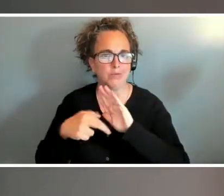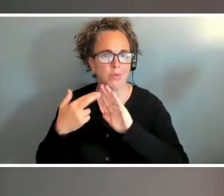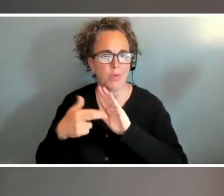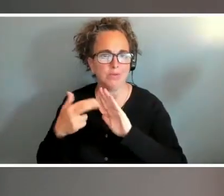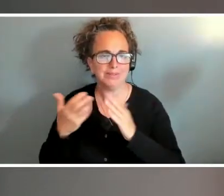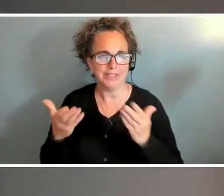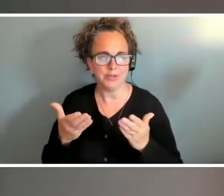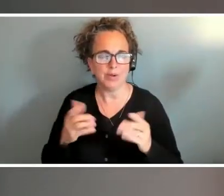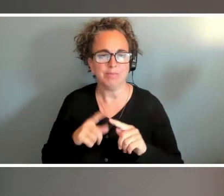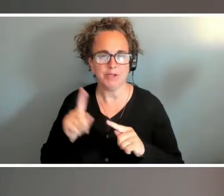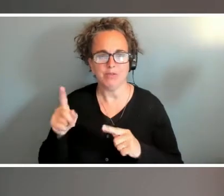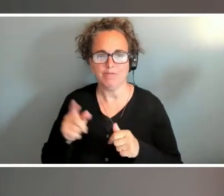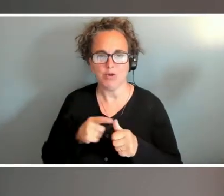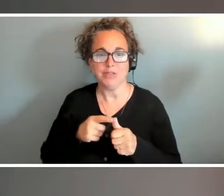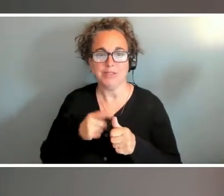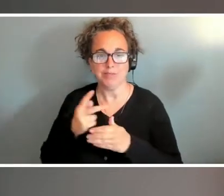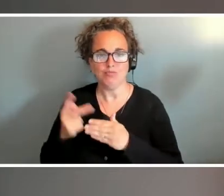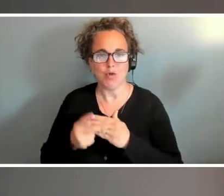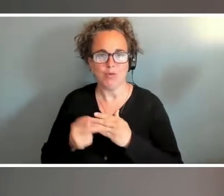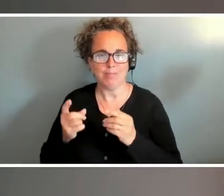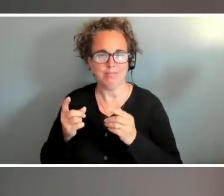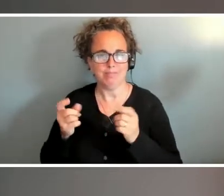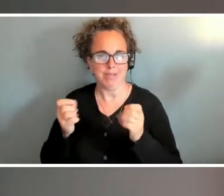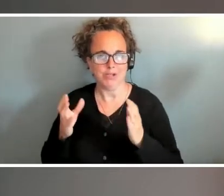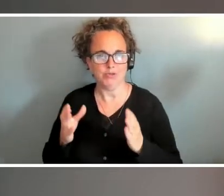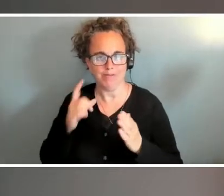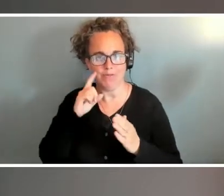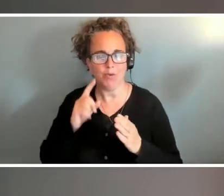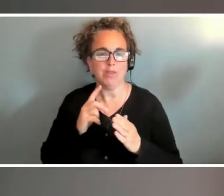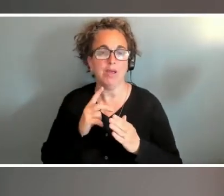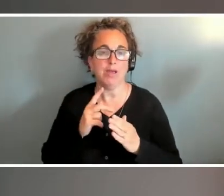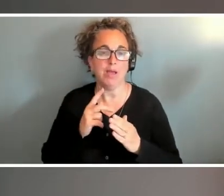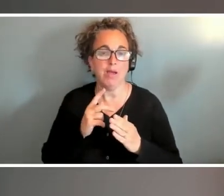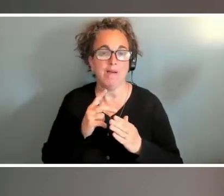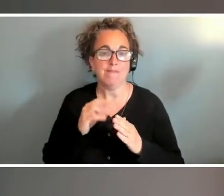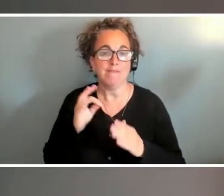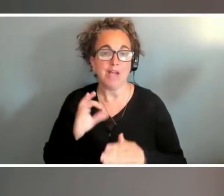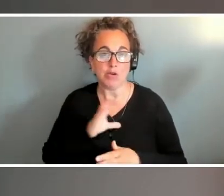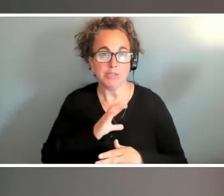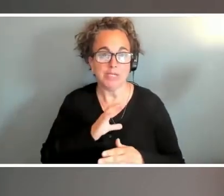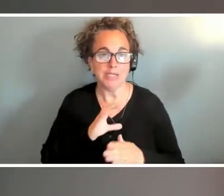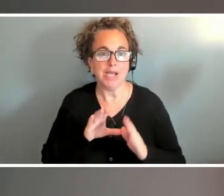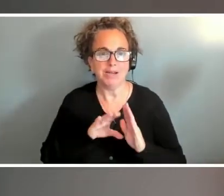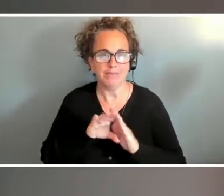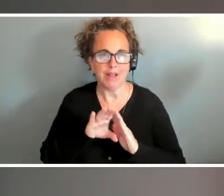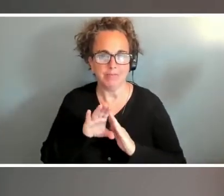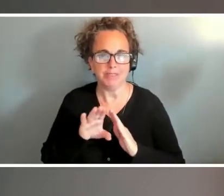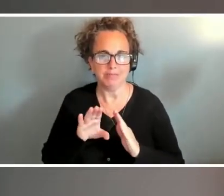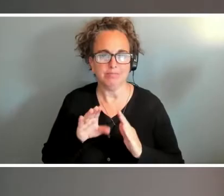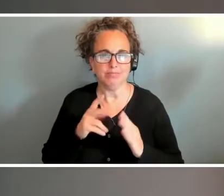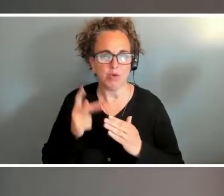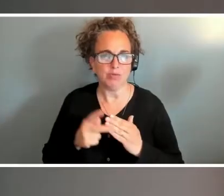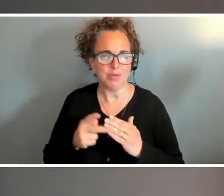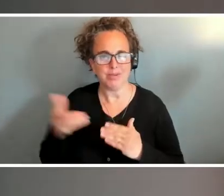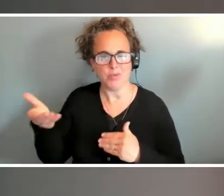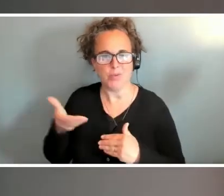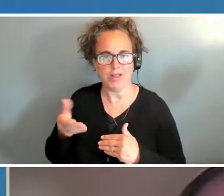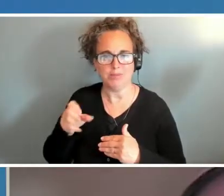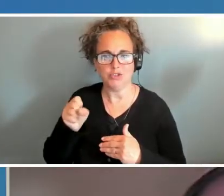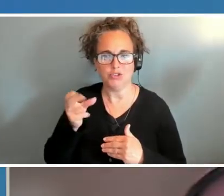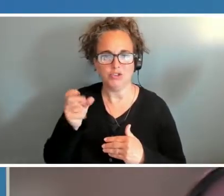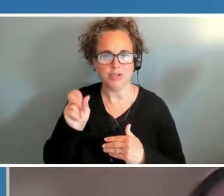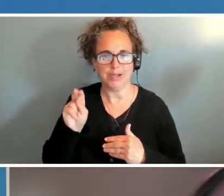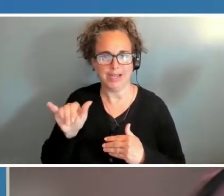wearing the Program Manager for the Faculty Development Program hat. Thank you so much, Shanae, and welcome.